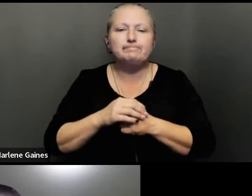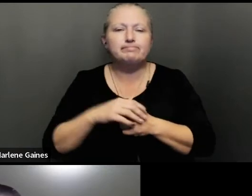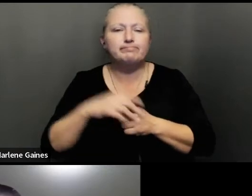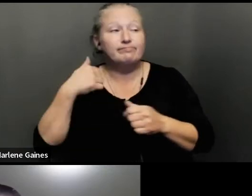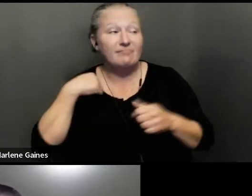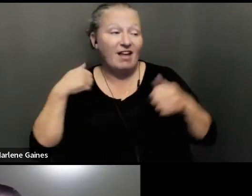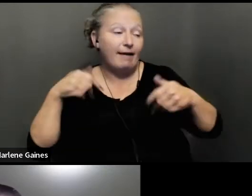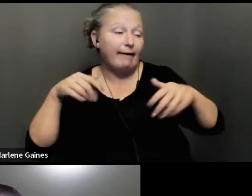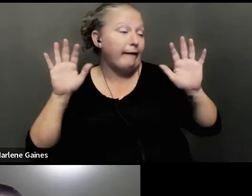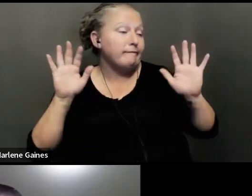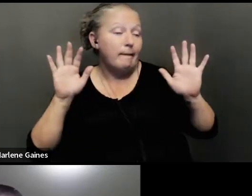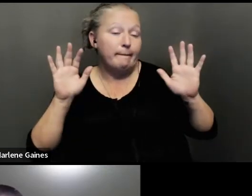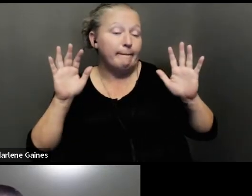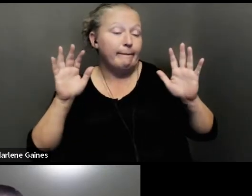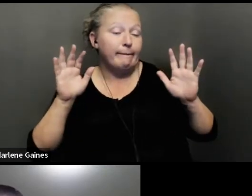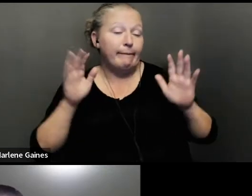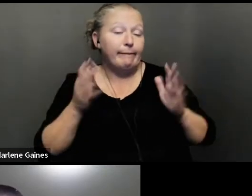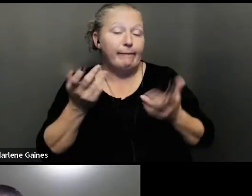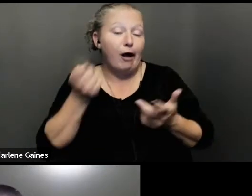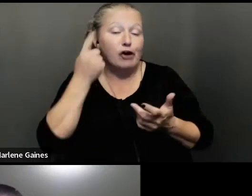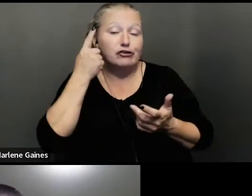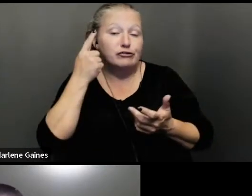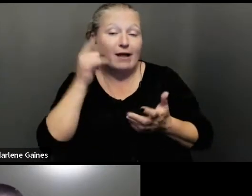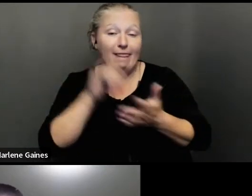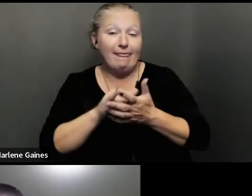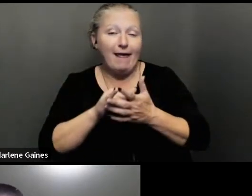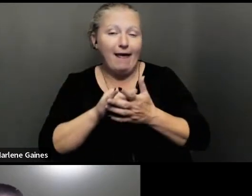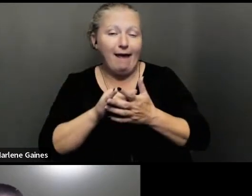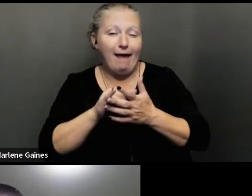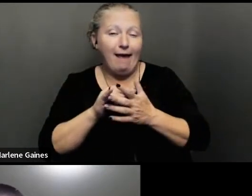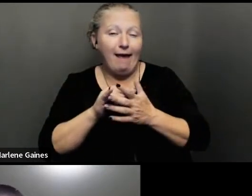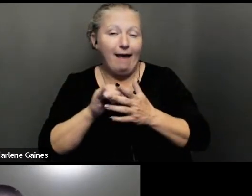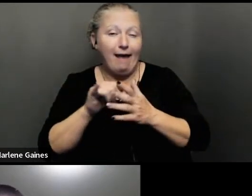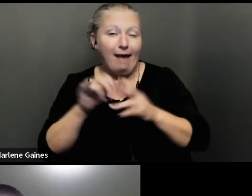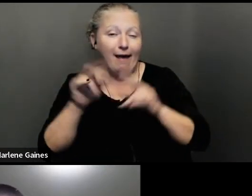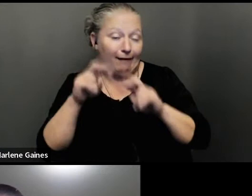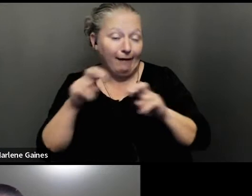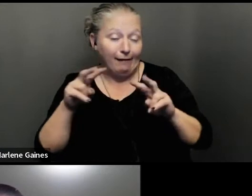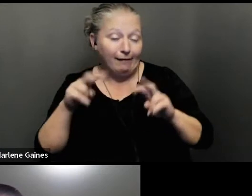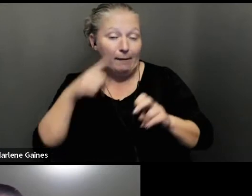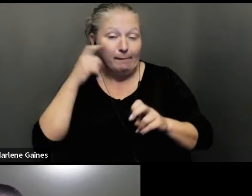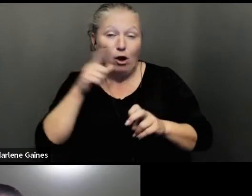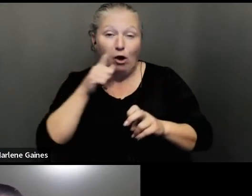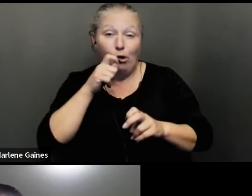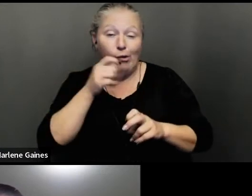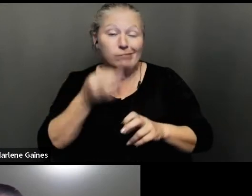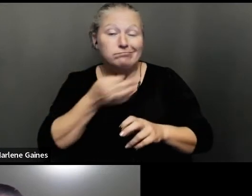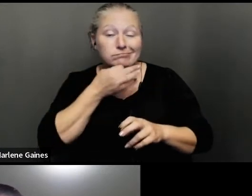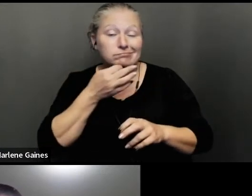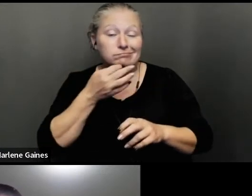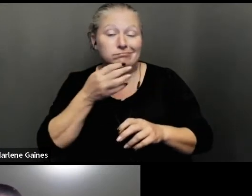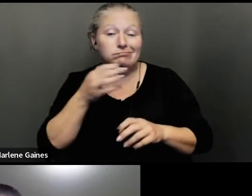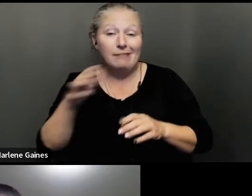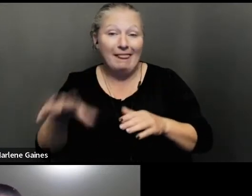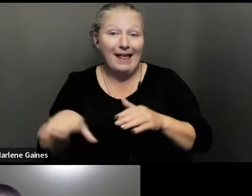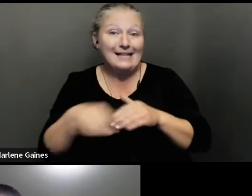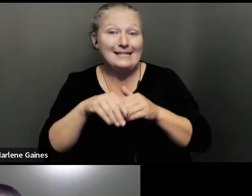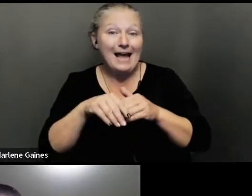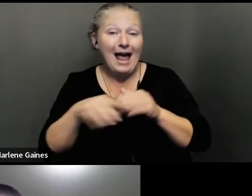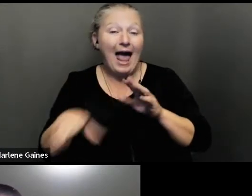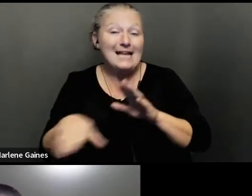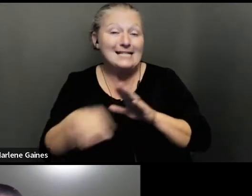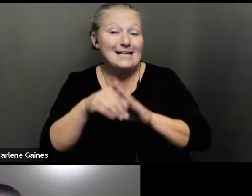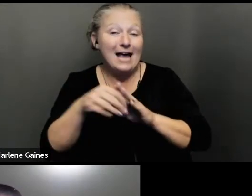up on understanding that analysis because the experts had put, you know, the one that was the attachment and